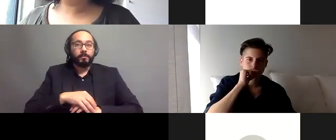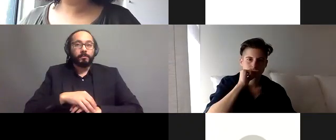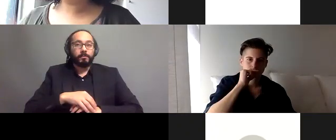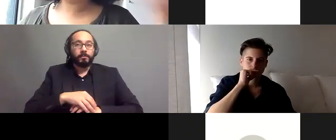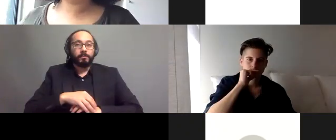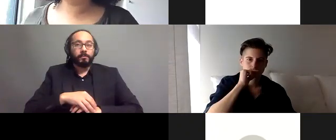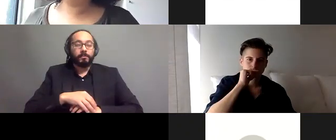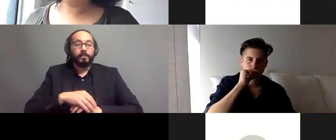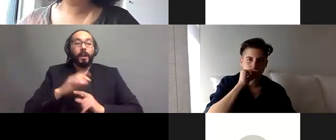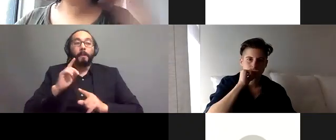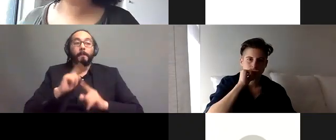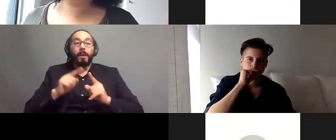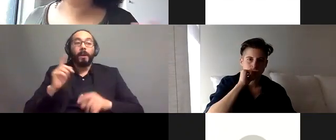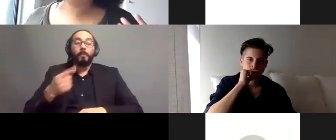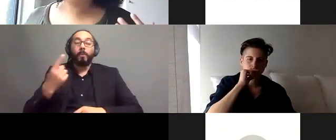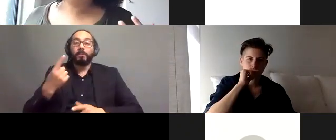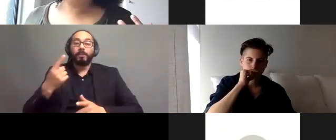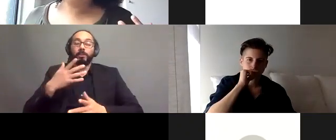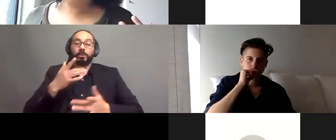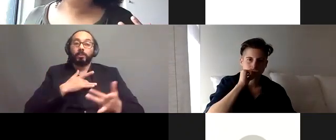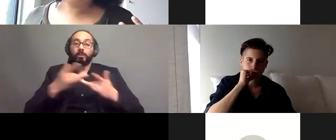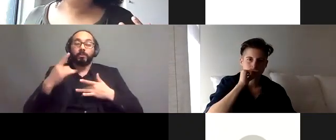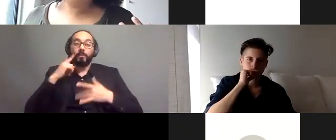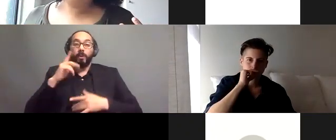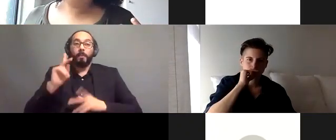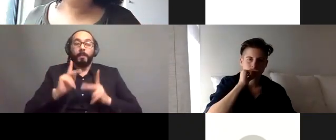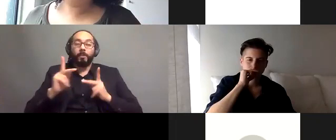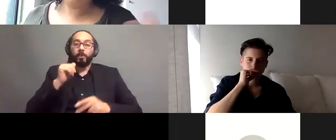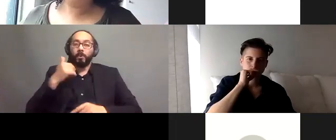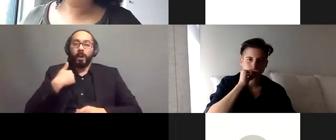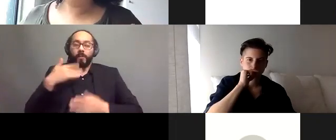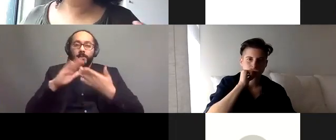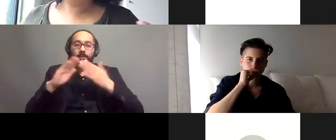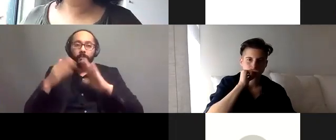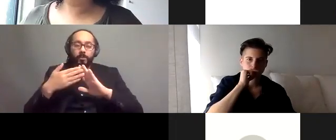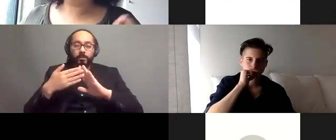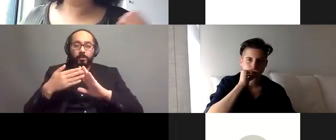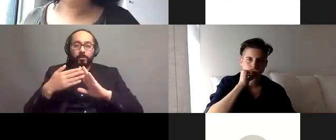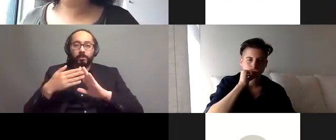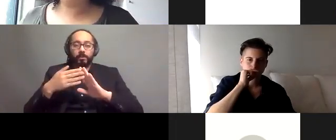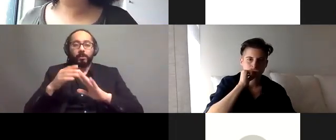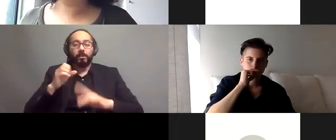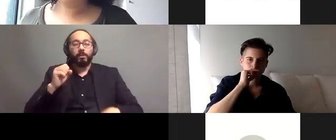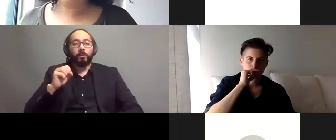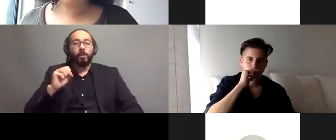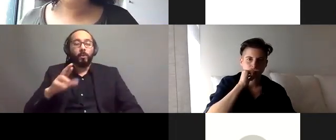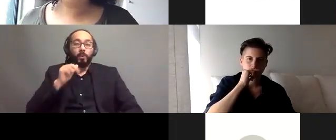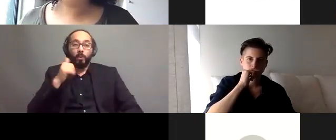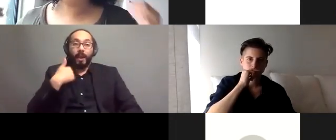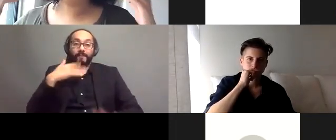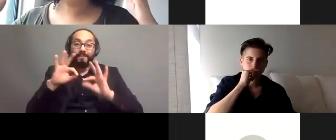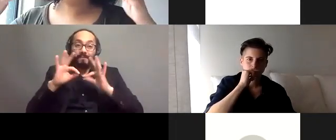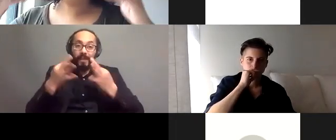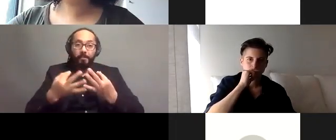who don't have a community, who don't have a family or, you know, somebody on the outside. And so